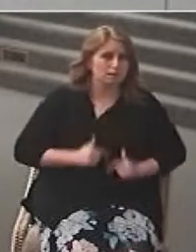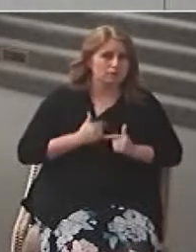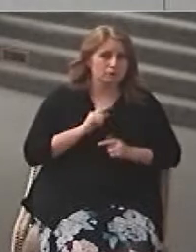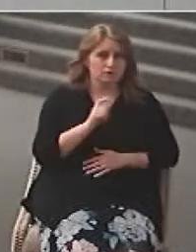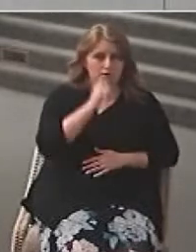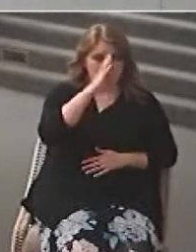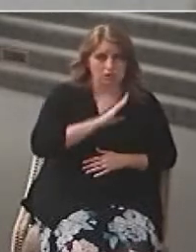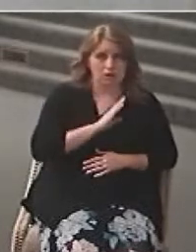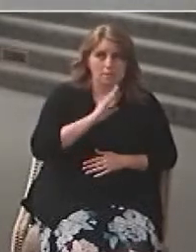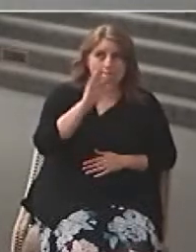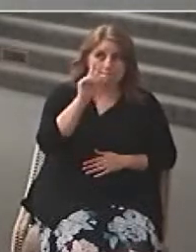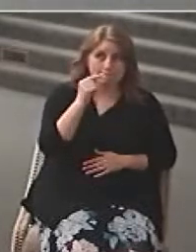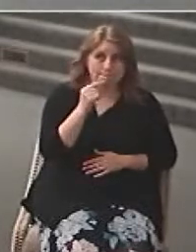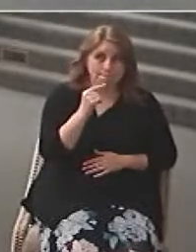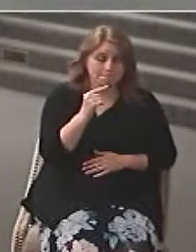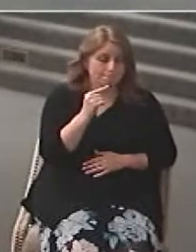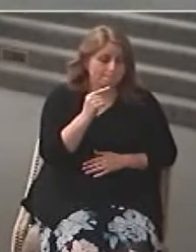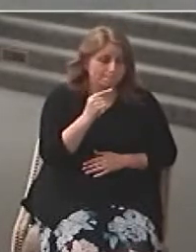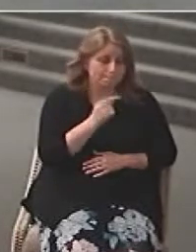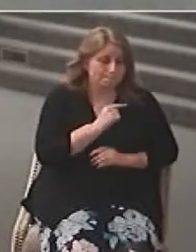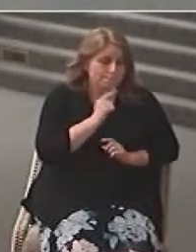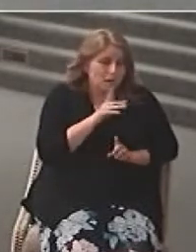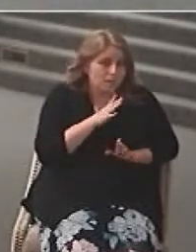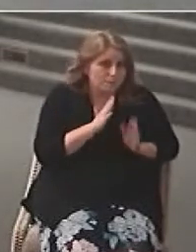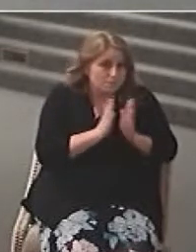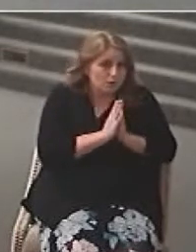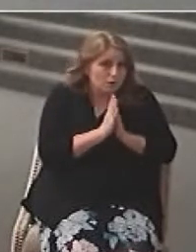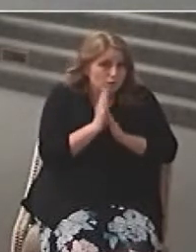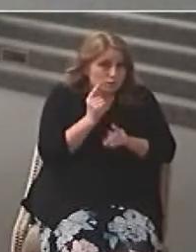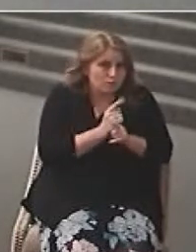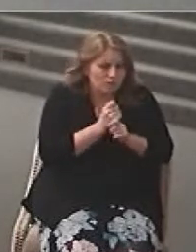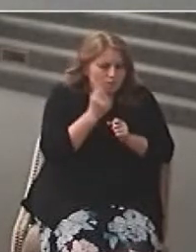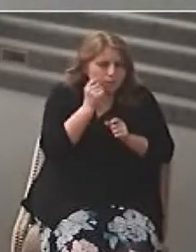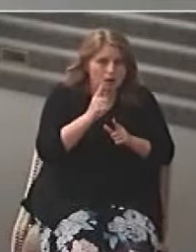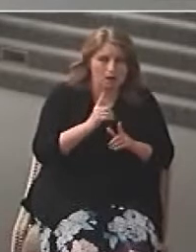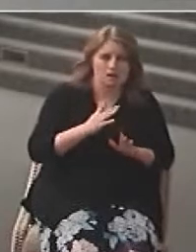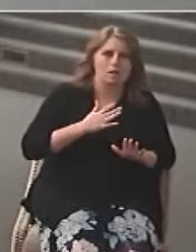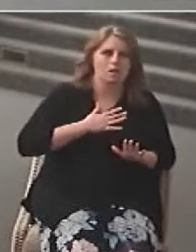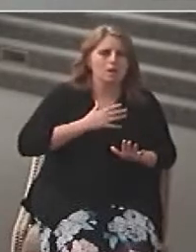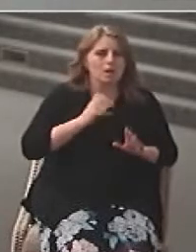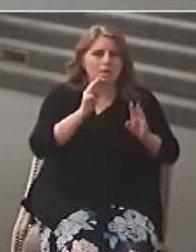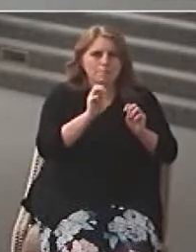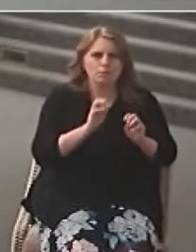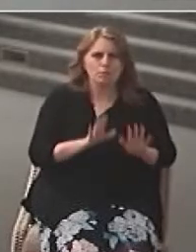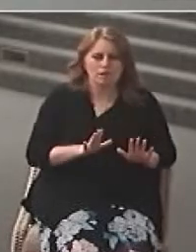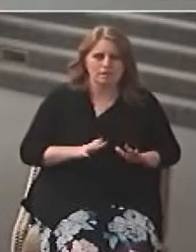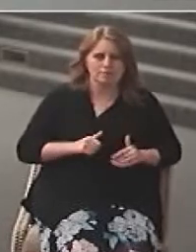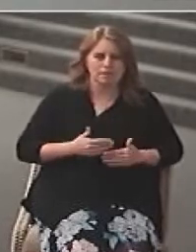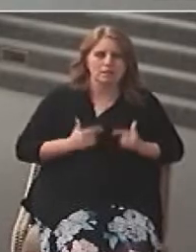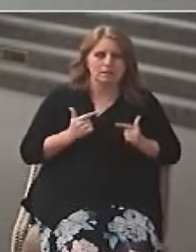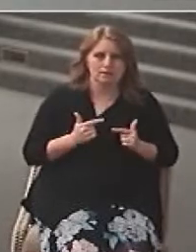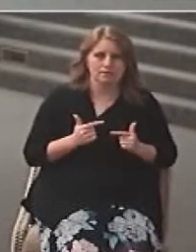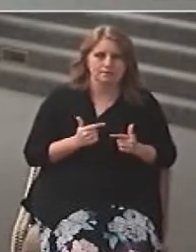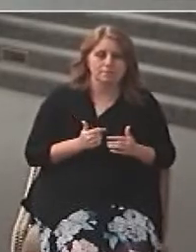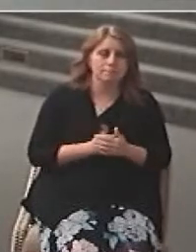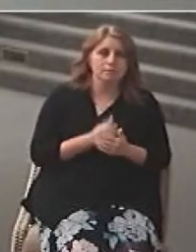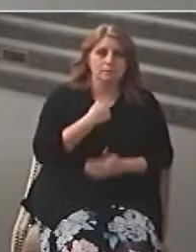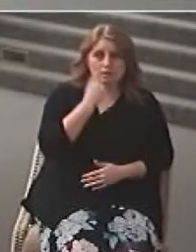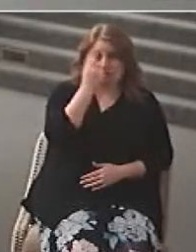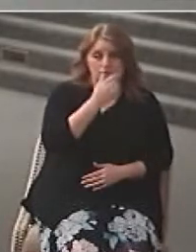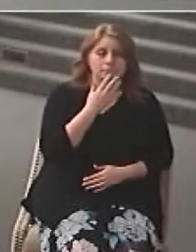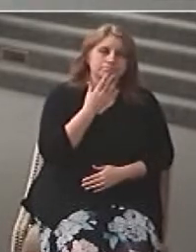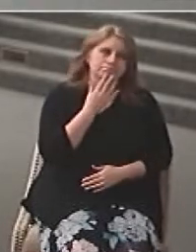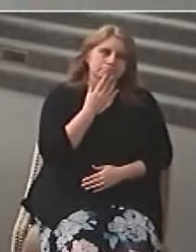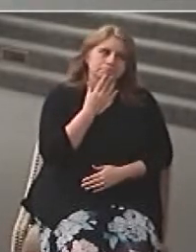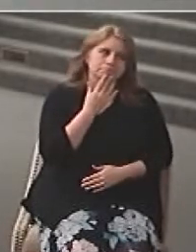has come down and answered a prayer right before my very eyes or done something in my life miraculous. And I thought to myself, well,